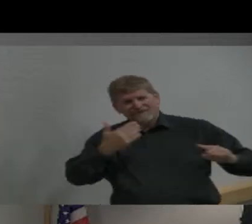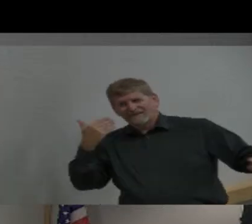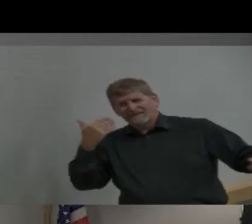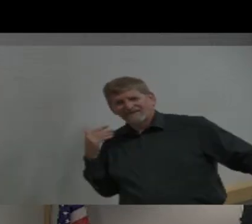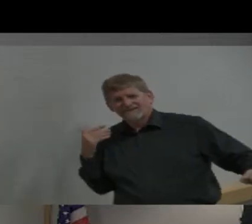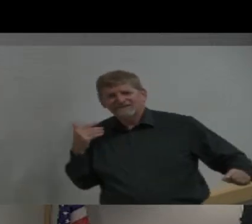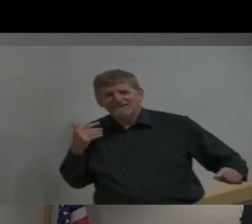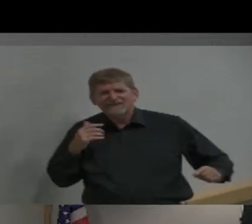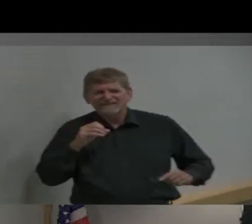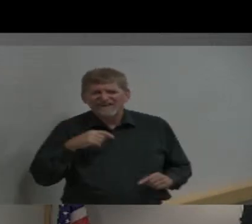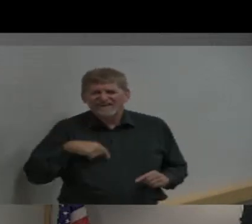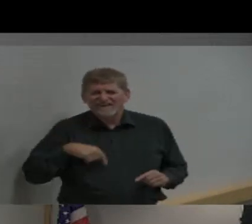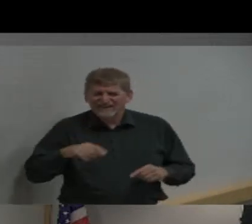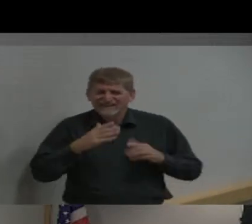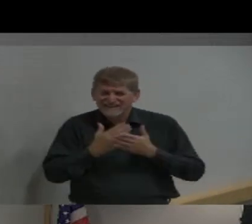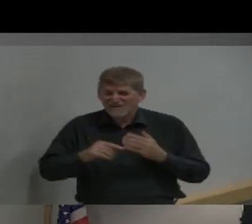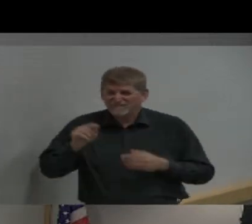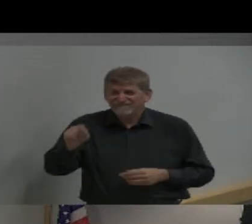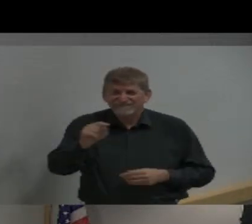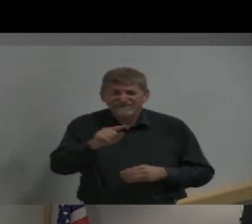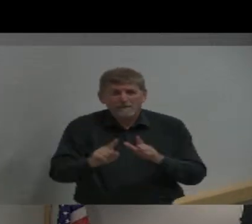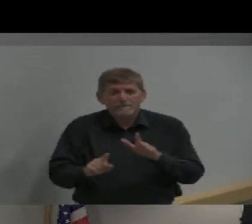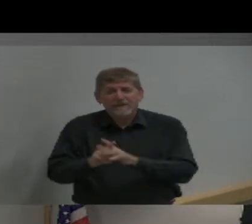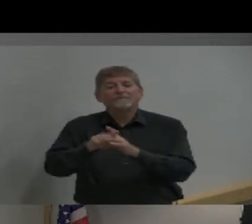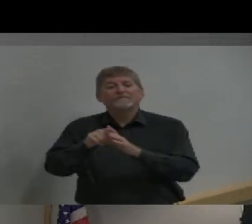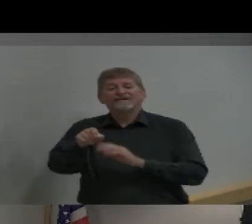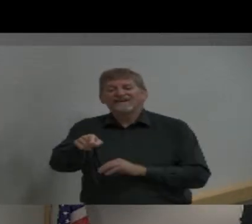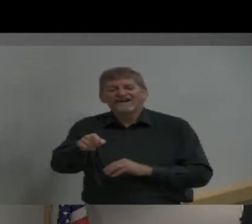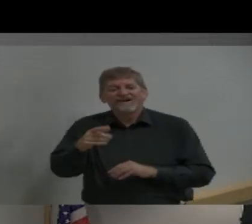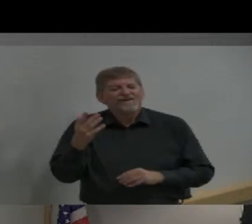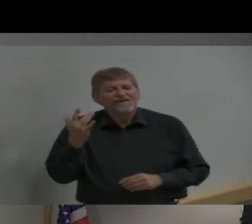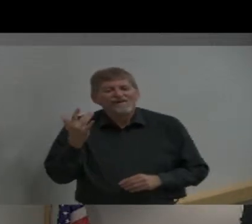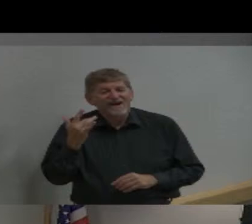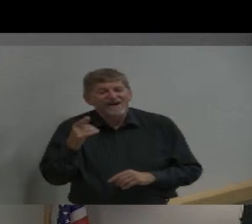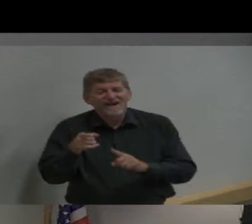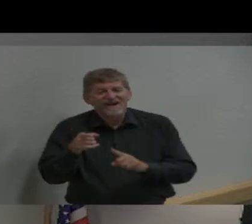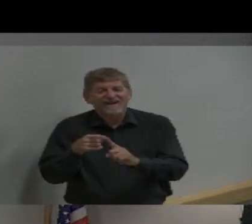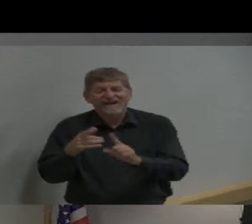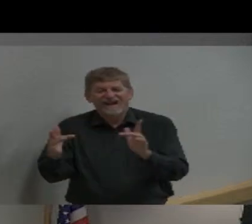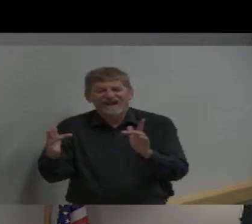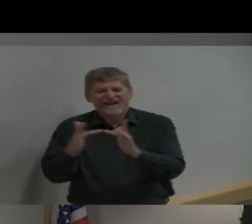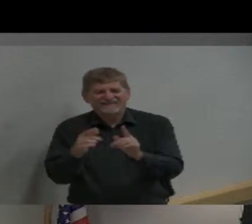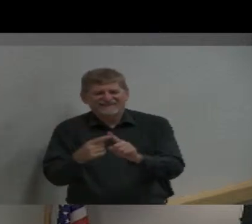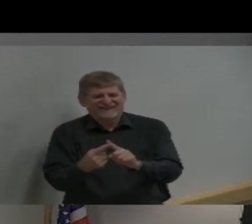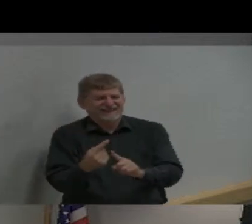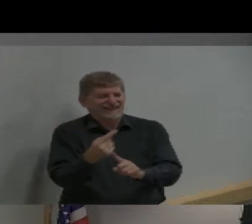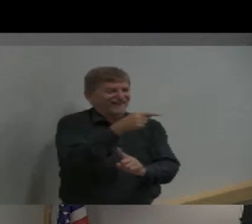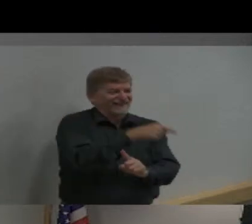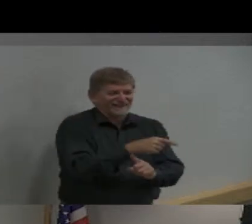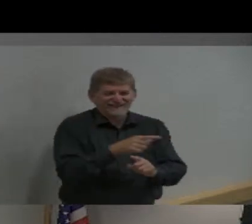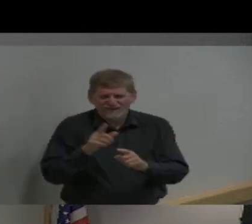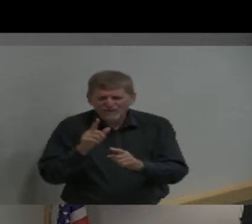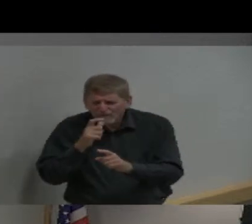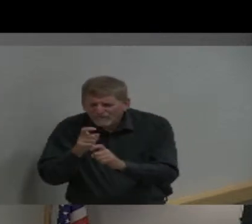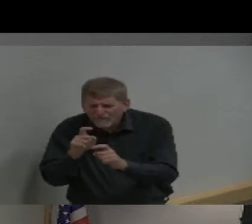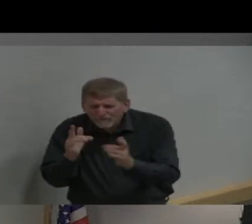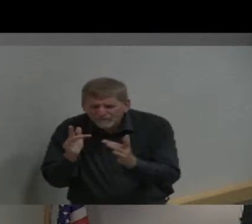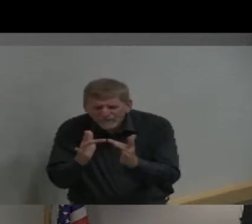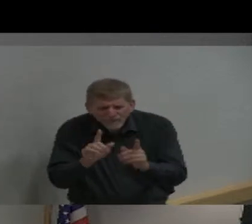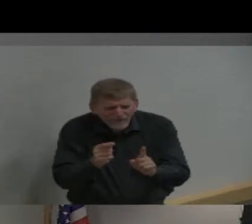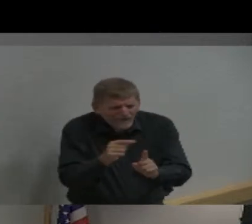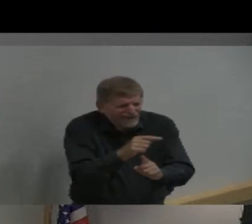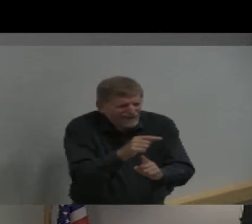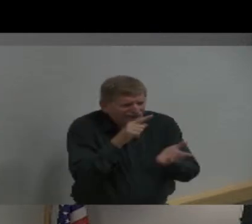seen some cases arise through contact tracing. We've been able to determine arise through some football